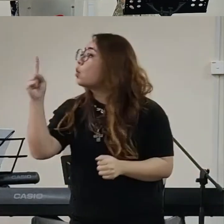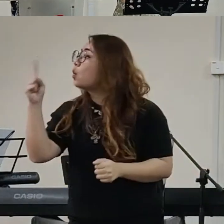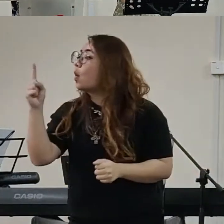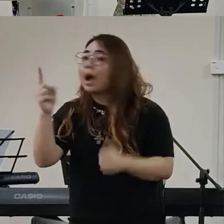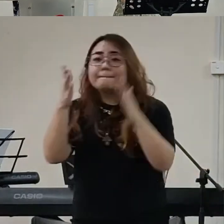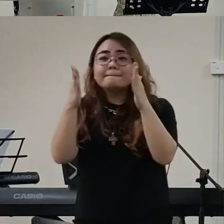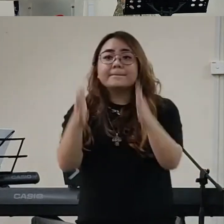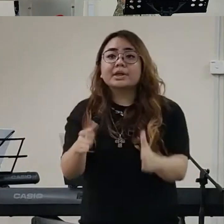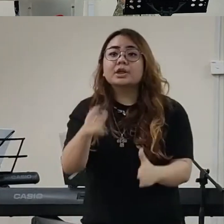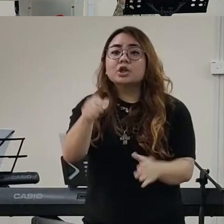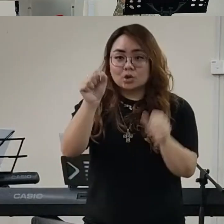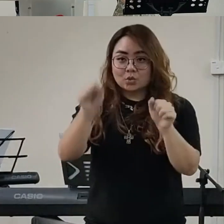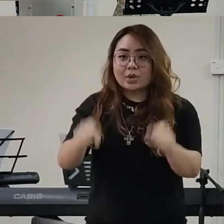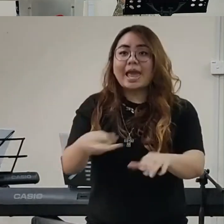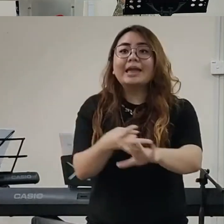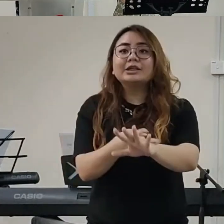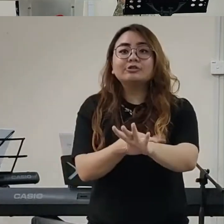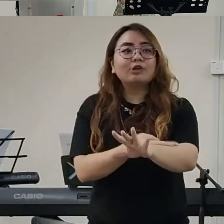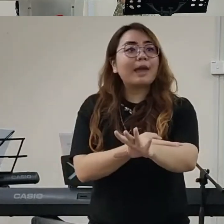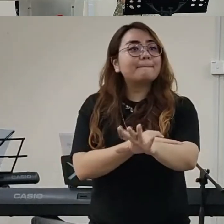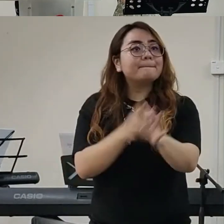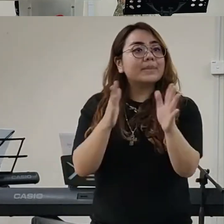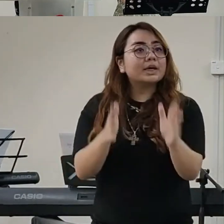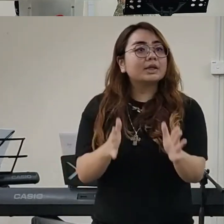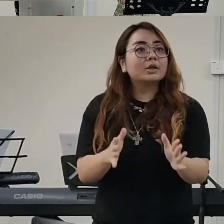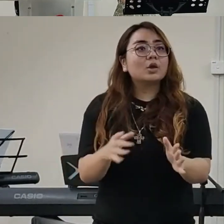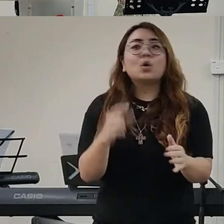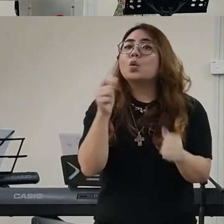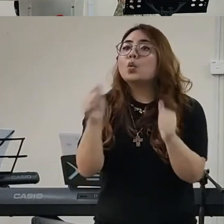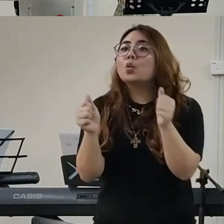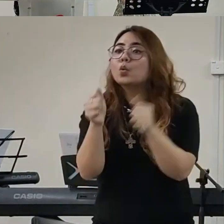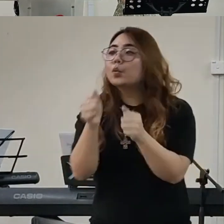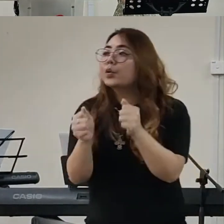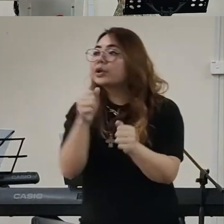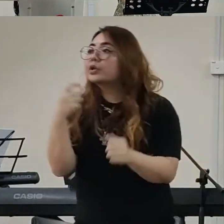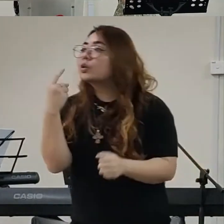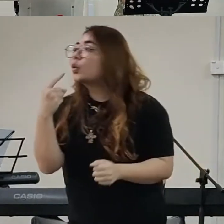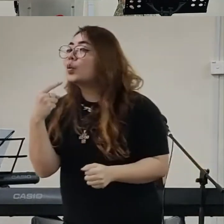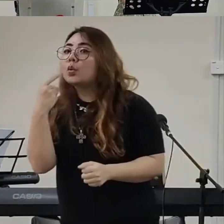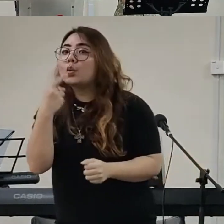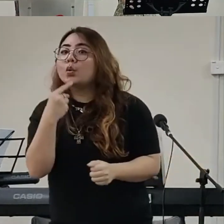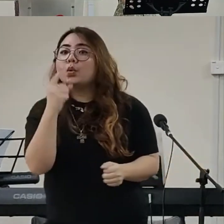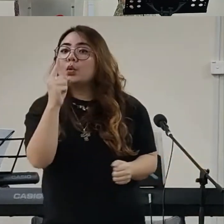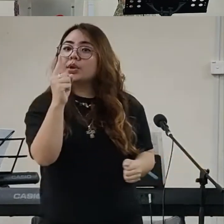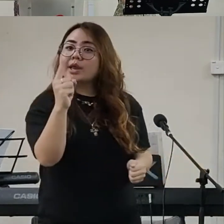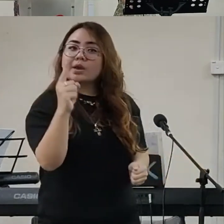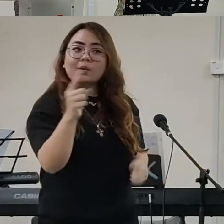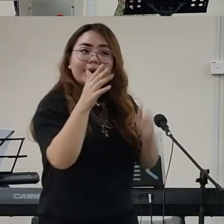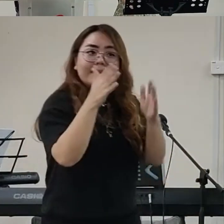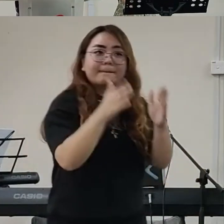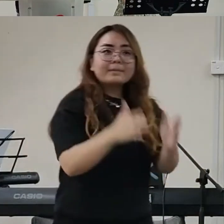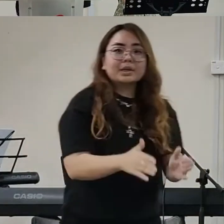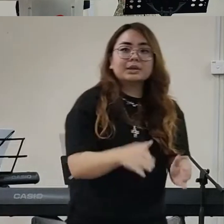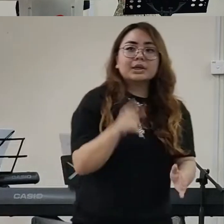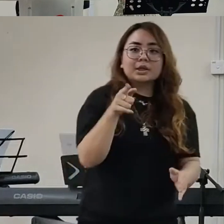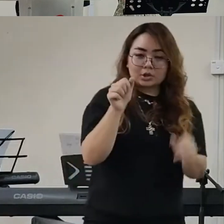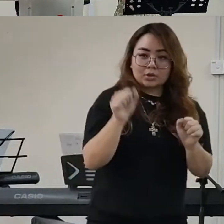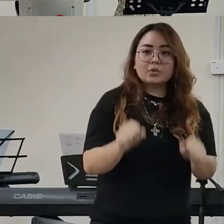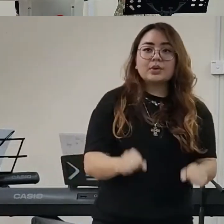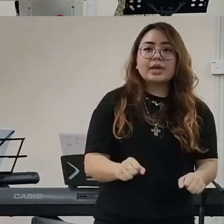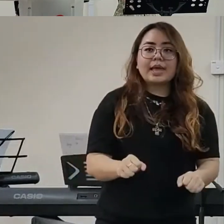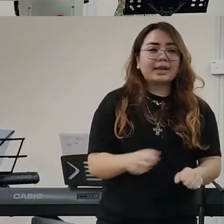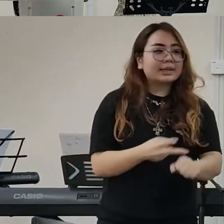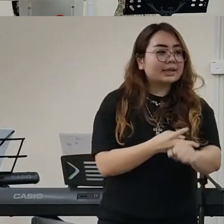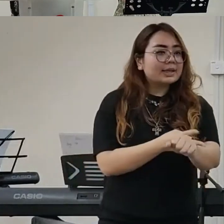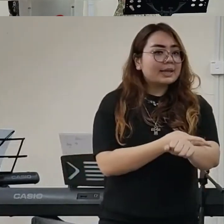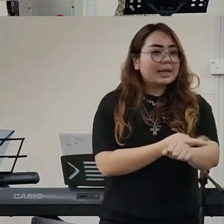shepherd in my life? It can be a family member, it can be a friend, a neighbor, someone at your workplace. And as you listen to this sermon